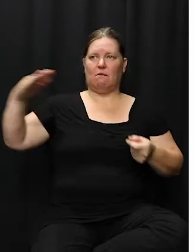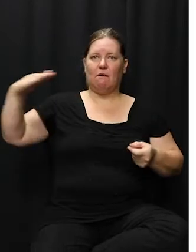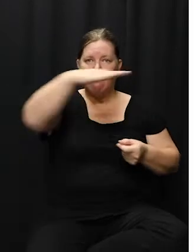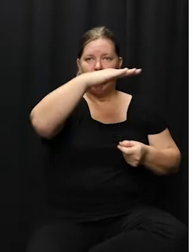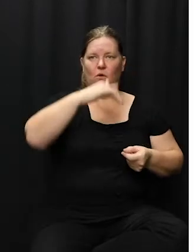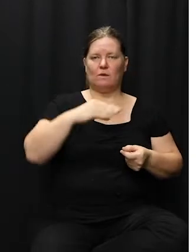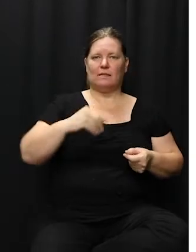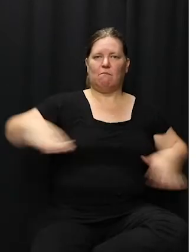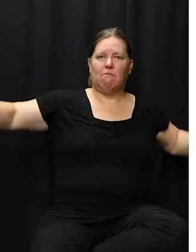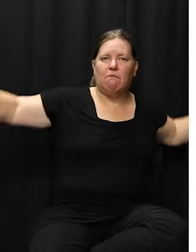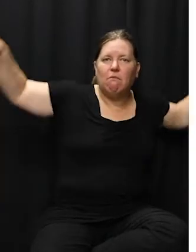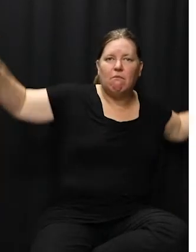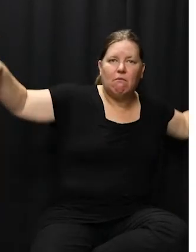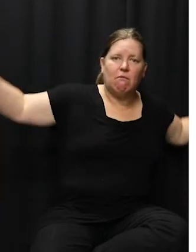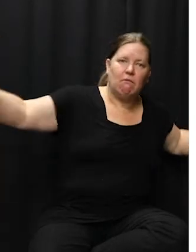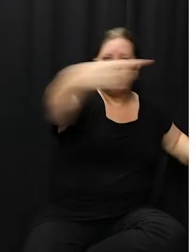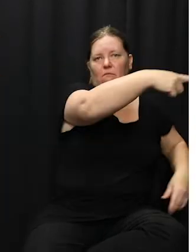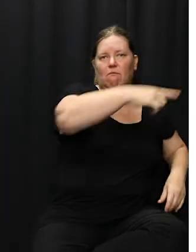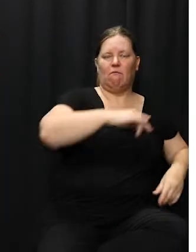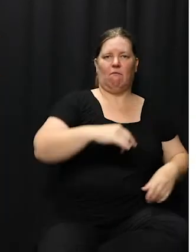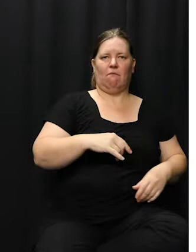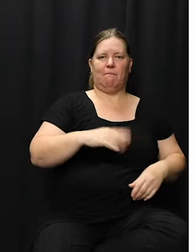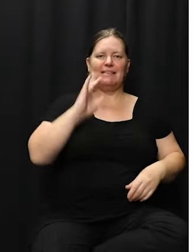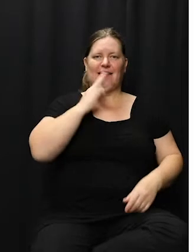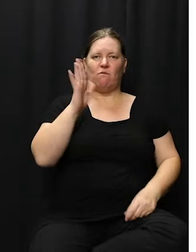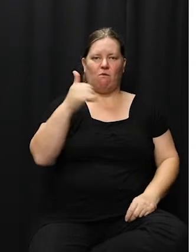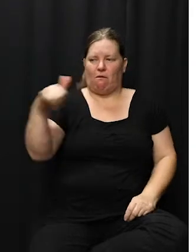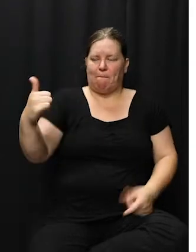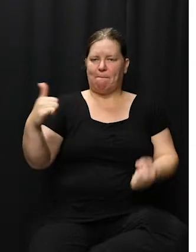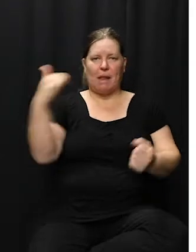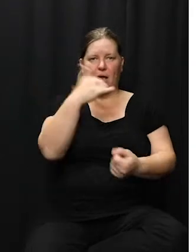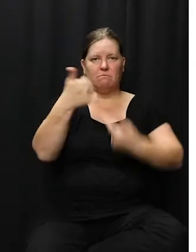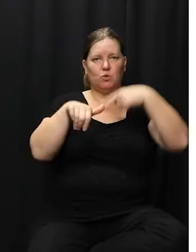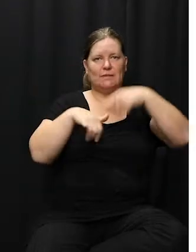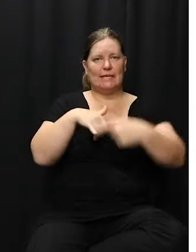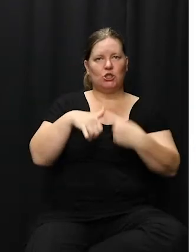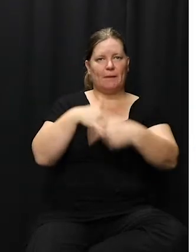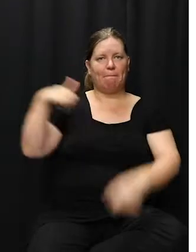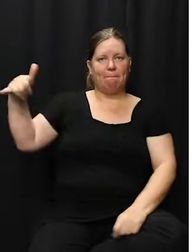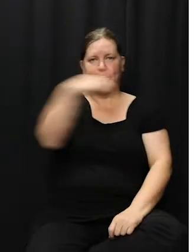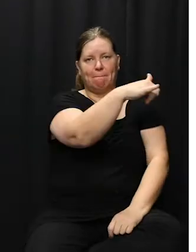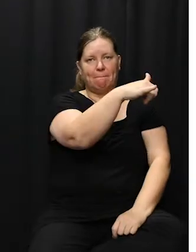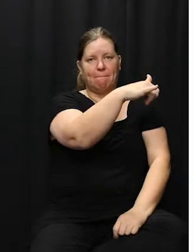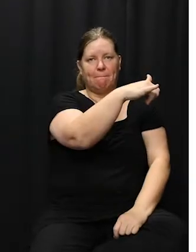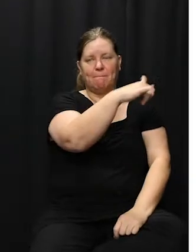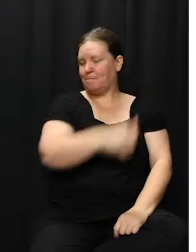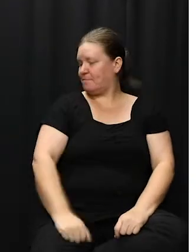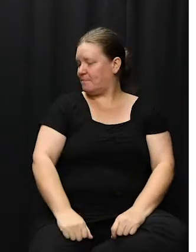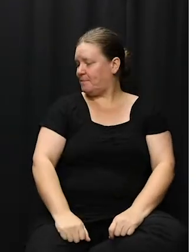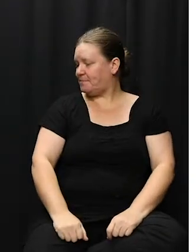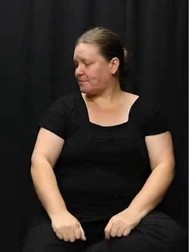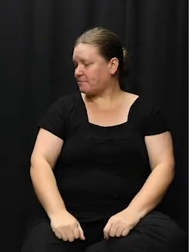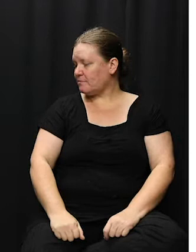a plane flying, the deaf would all use one hand shape, but the hearing would do all these different ways. And the deaf just had this one